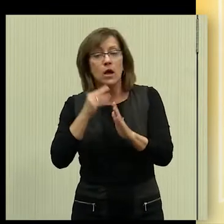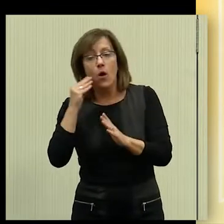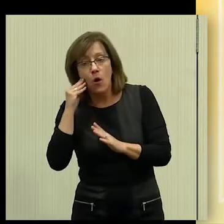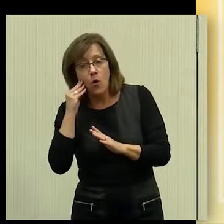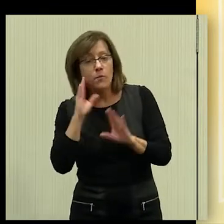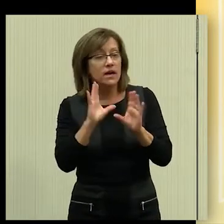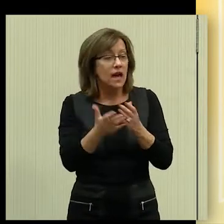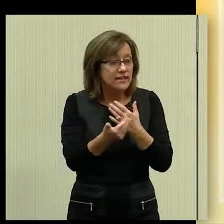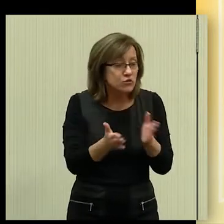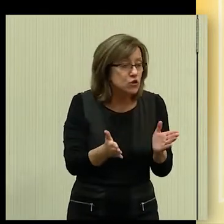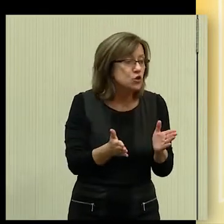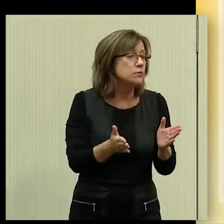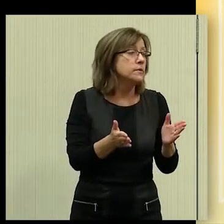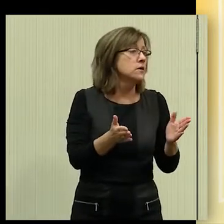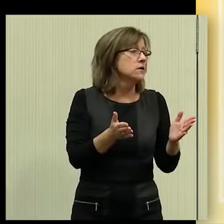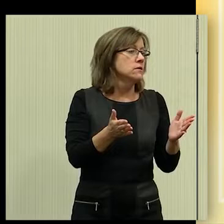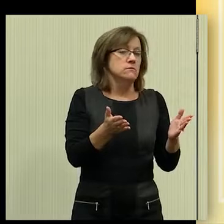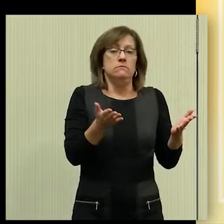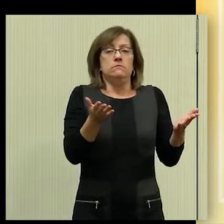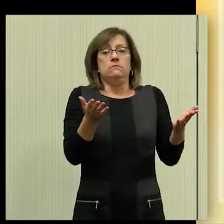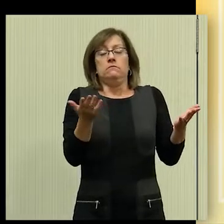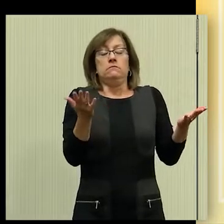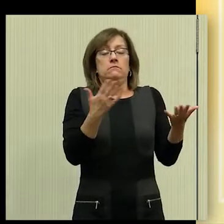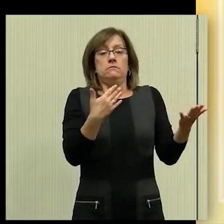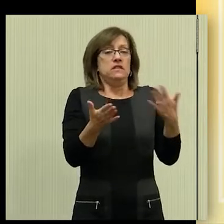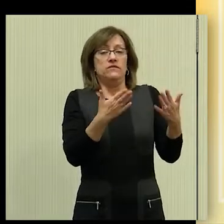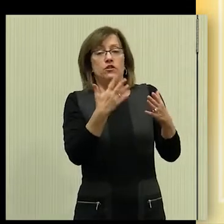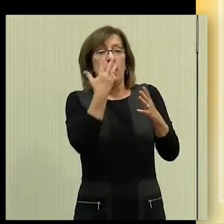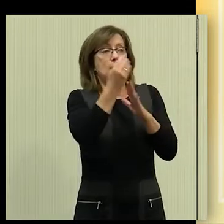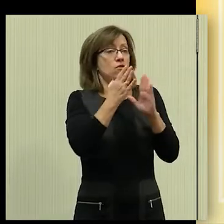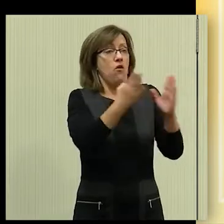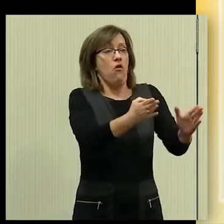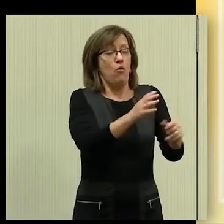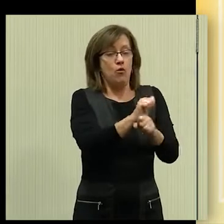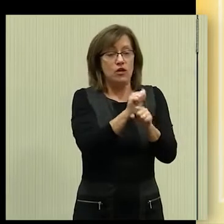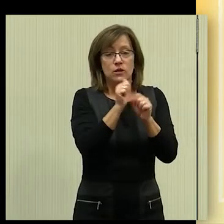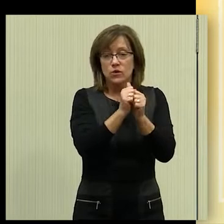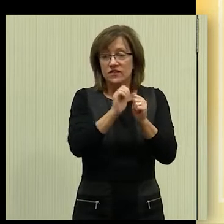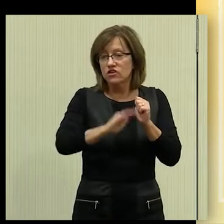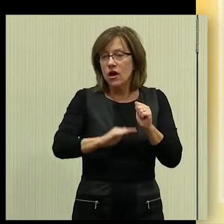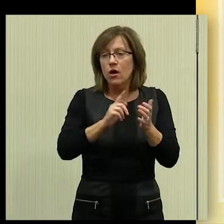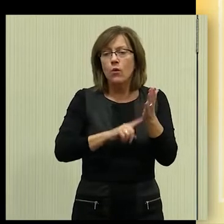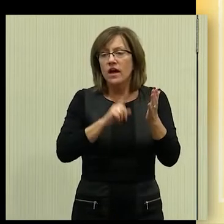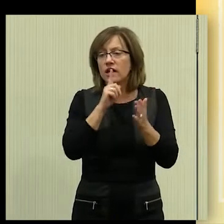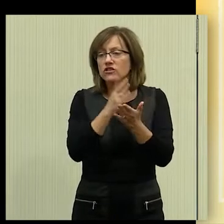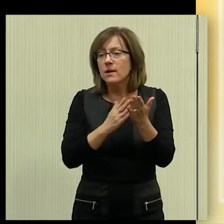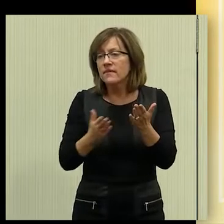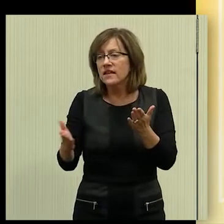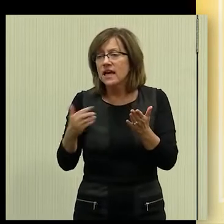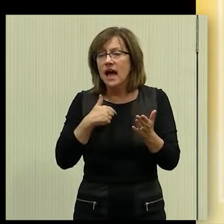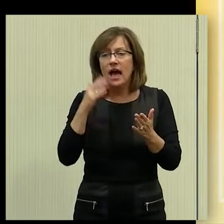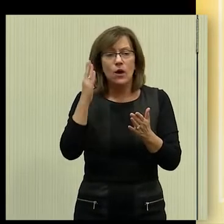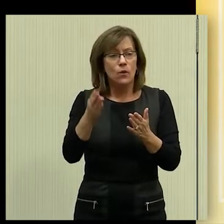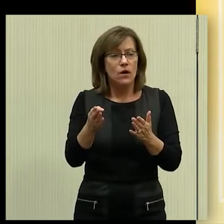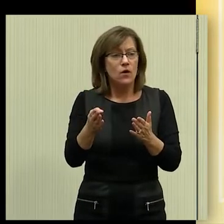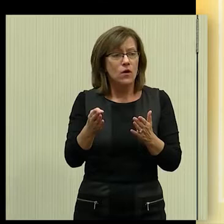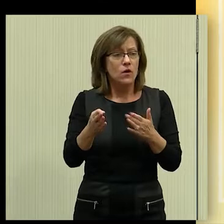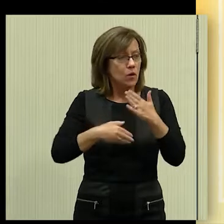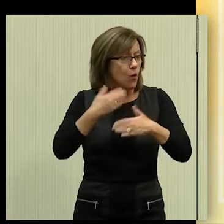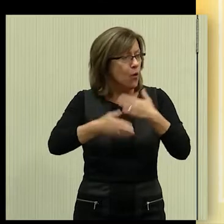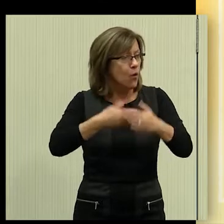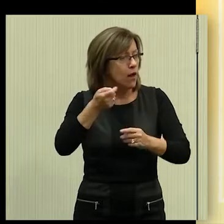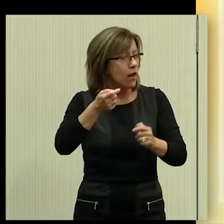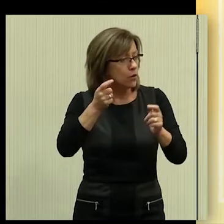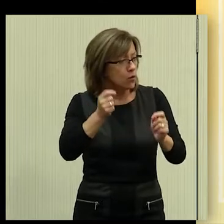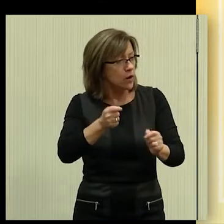classroom environments. It can mean an environment if you're out in the hall working with a child. So what are some things, and I'm going to go a little quickly